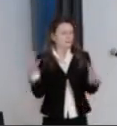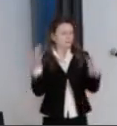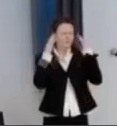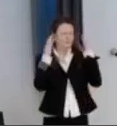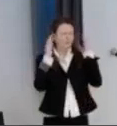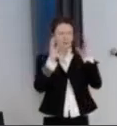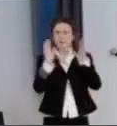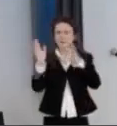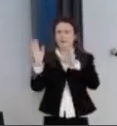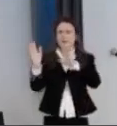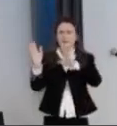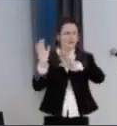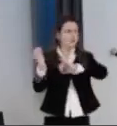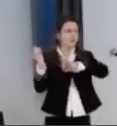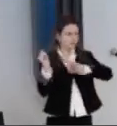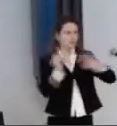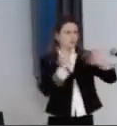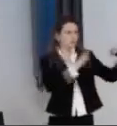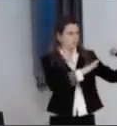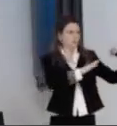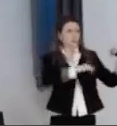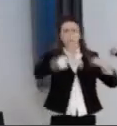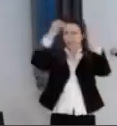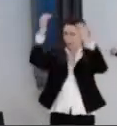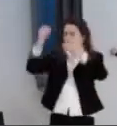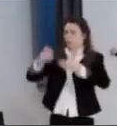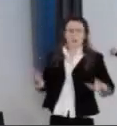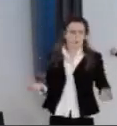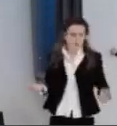design, seeing these things that you typically associate with food on a garment.